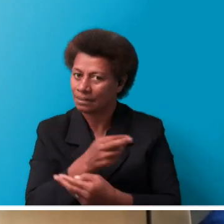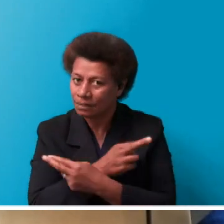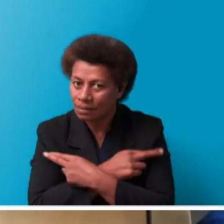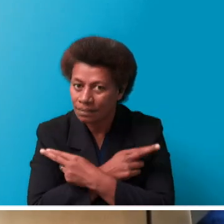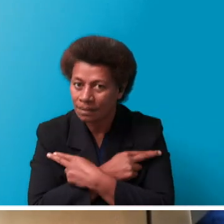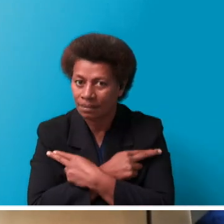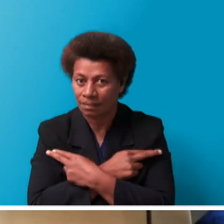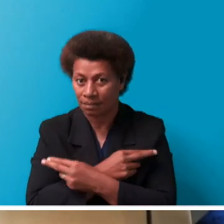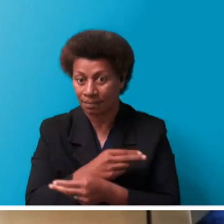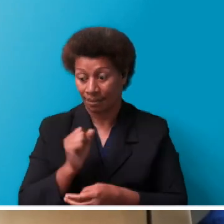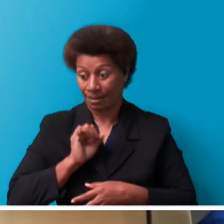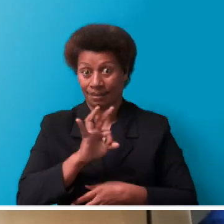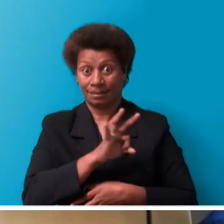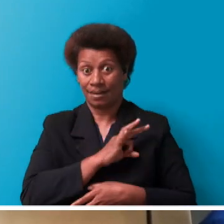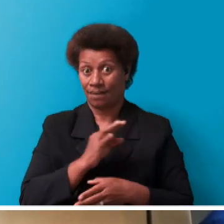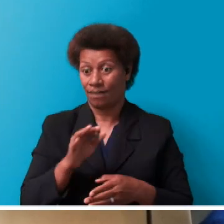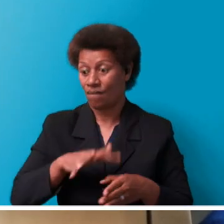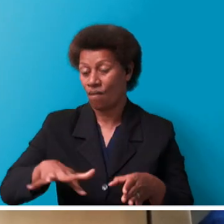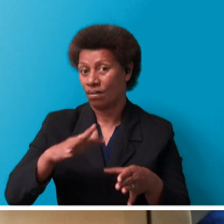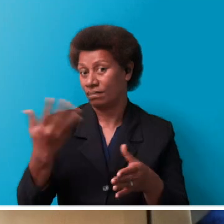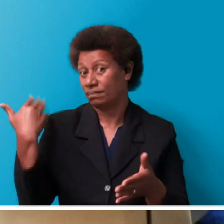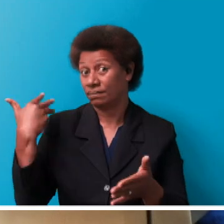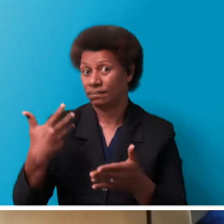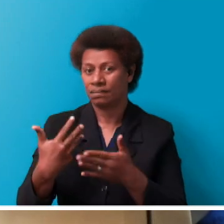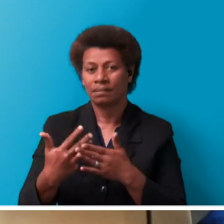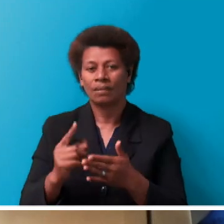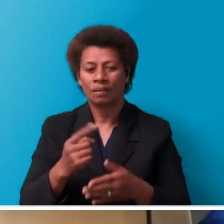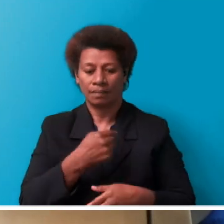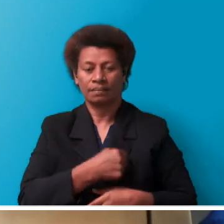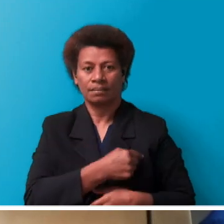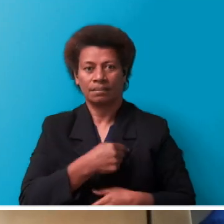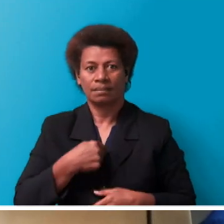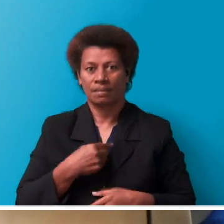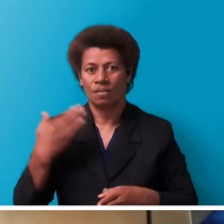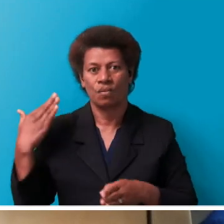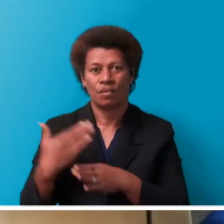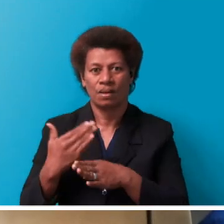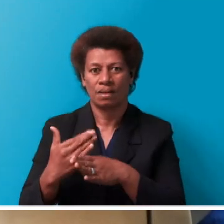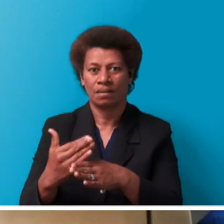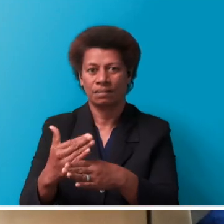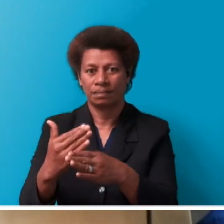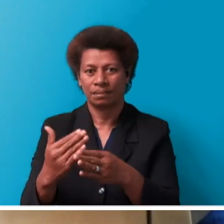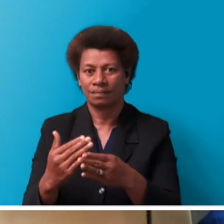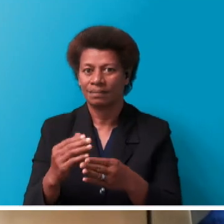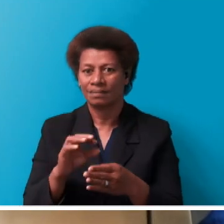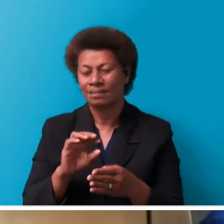dedicated their lives to the service of our nation, and we must ensure that they are not left behind.